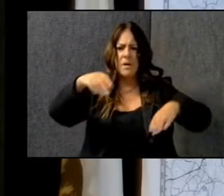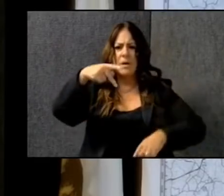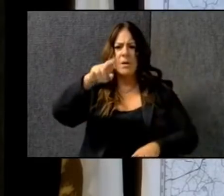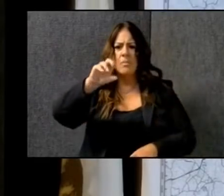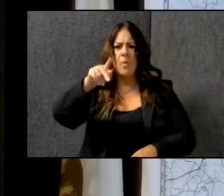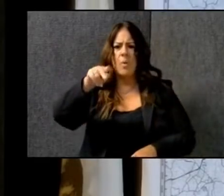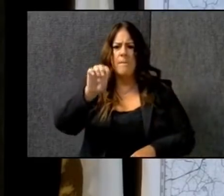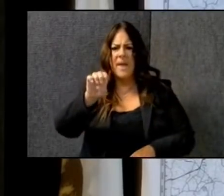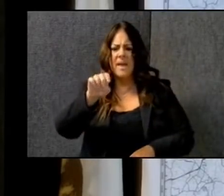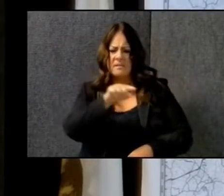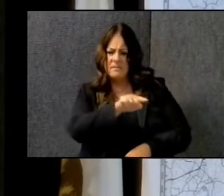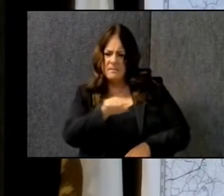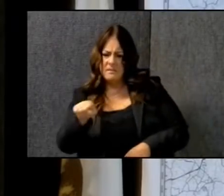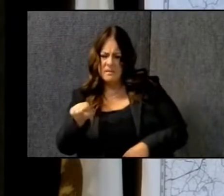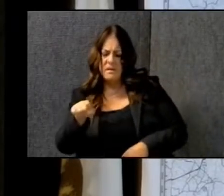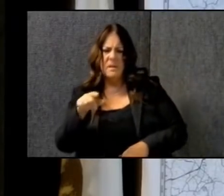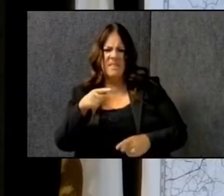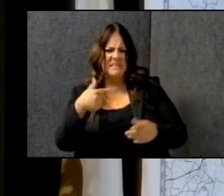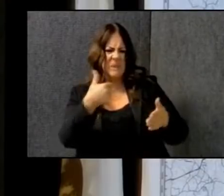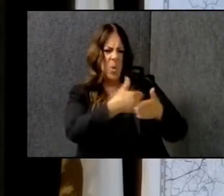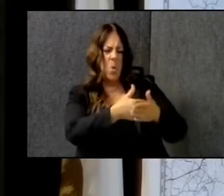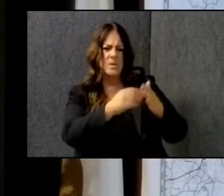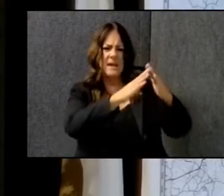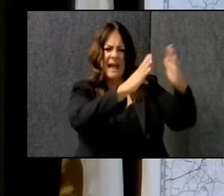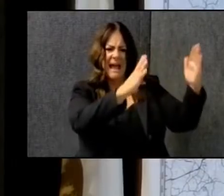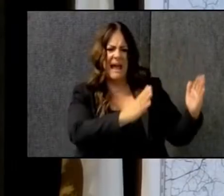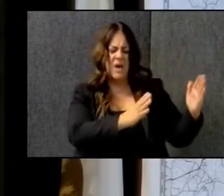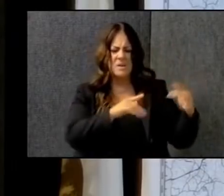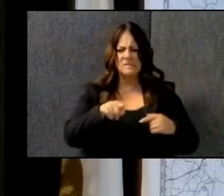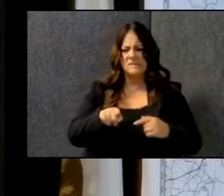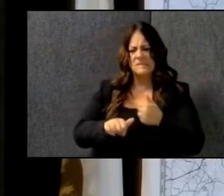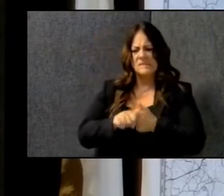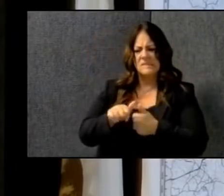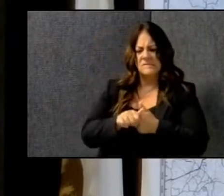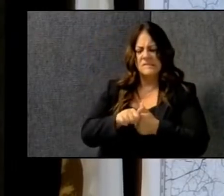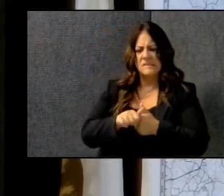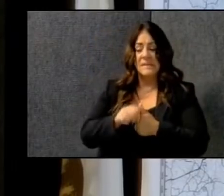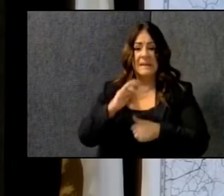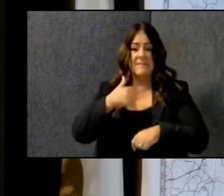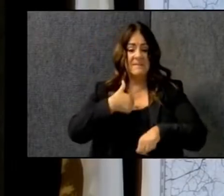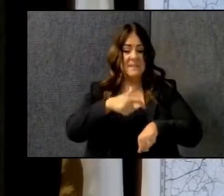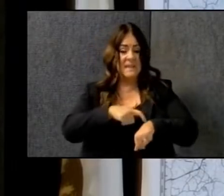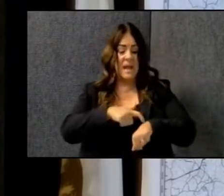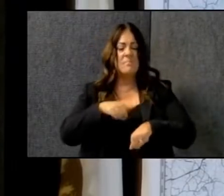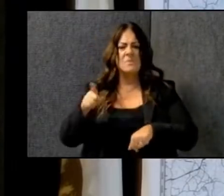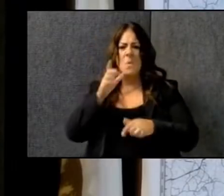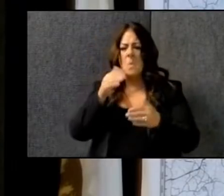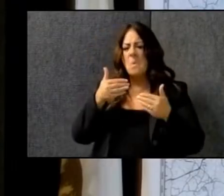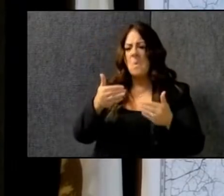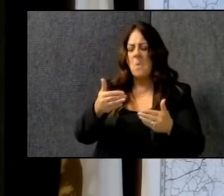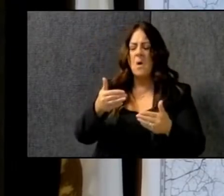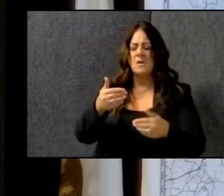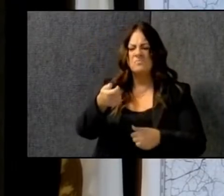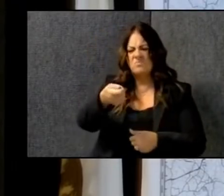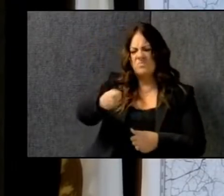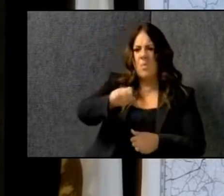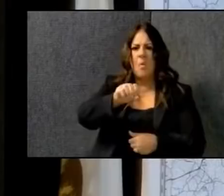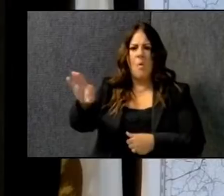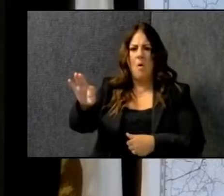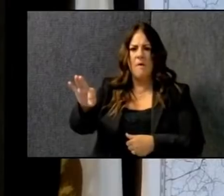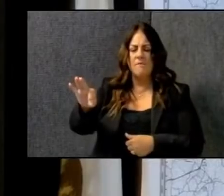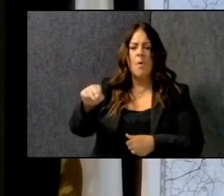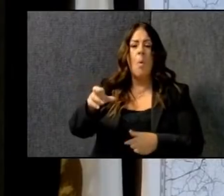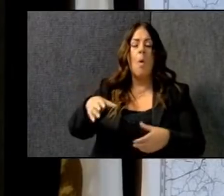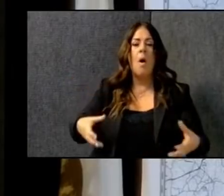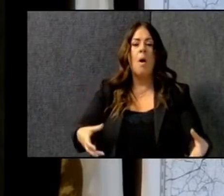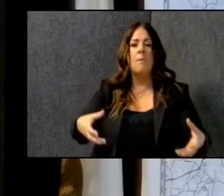propane grill or something like that that's close to a house that could potentially pose a threat and there's time, then yes, we will try to shut those propane tanks off and or